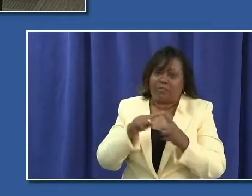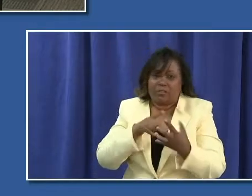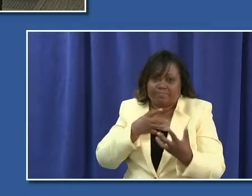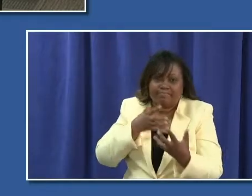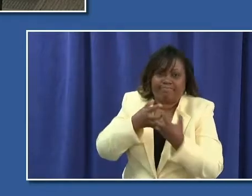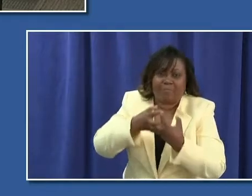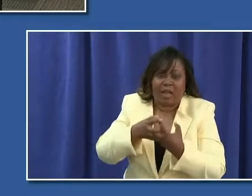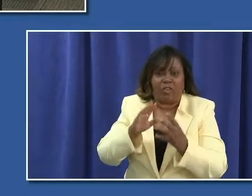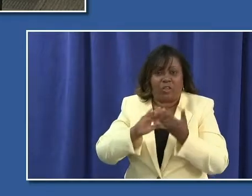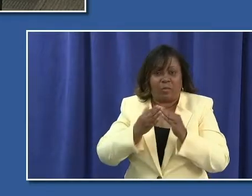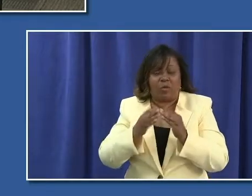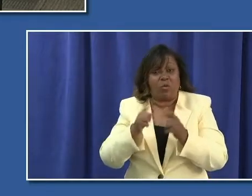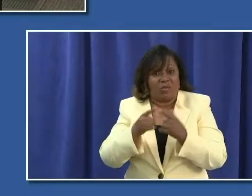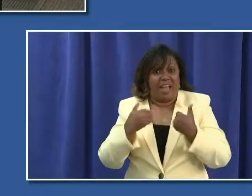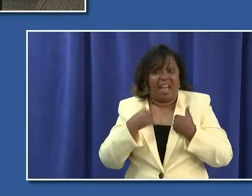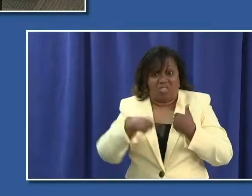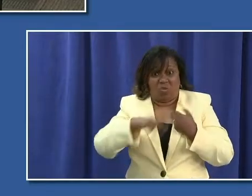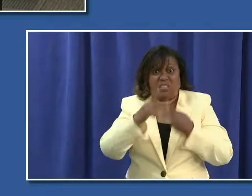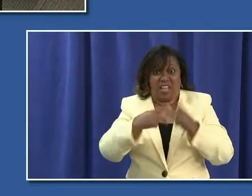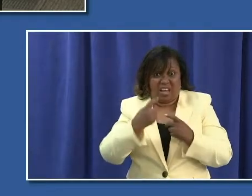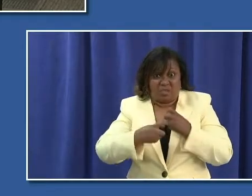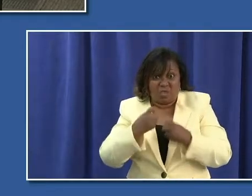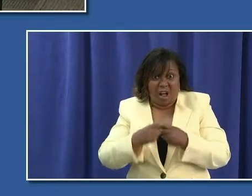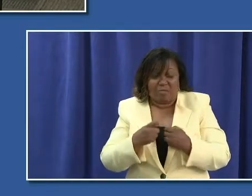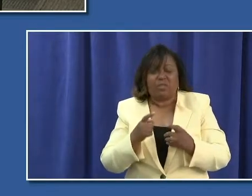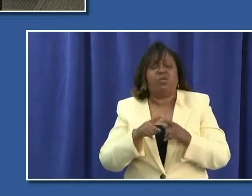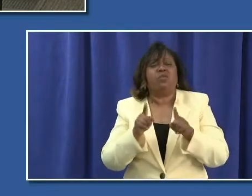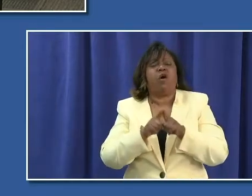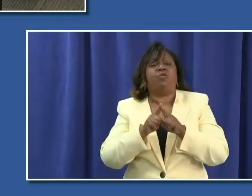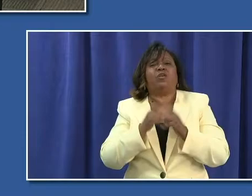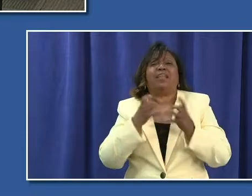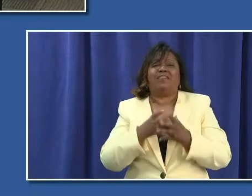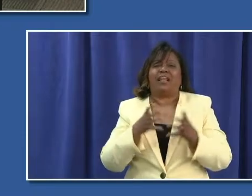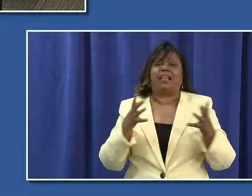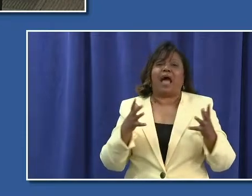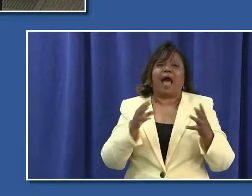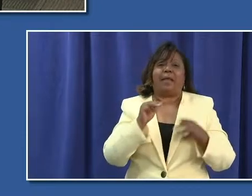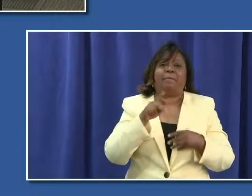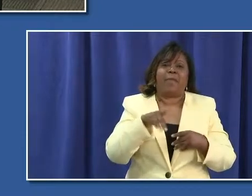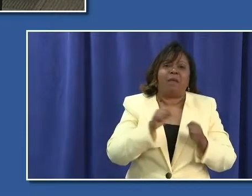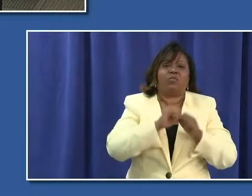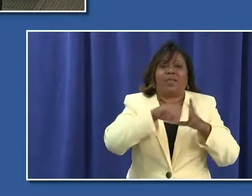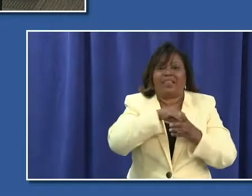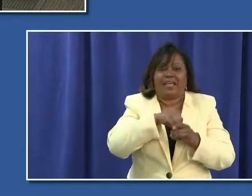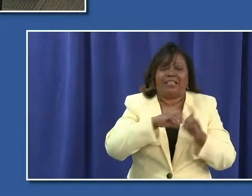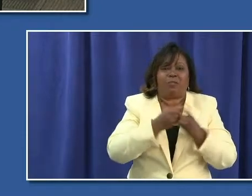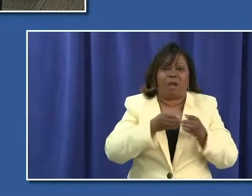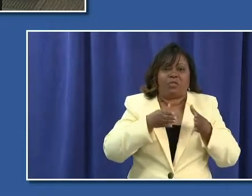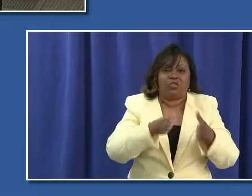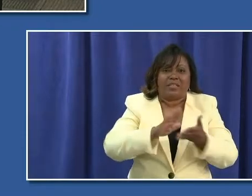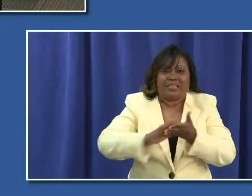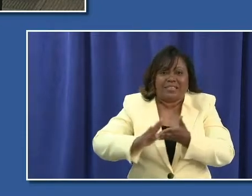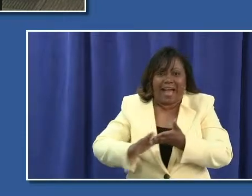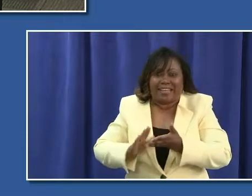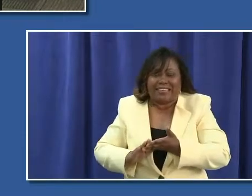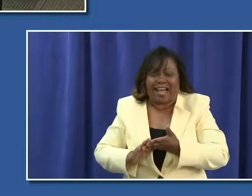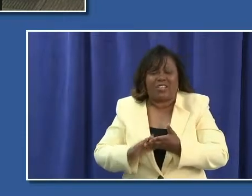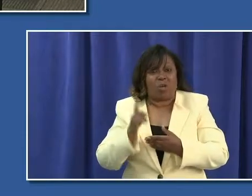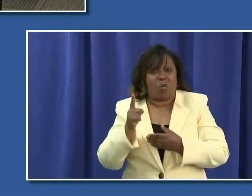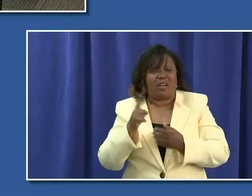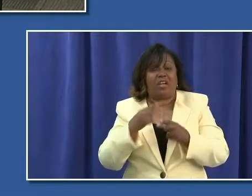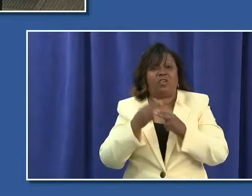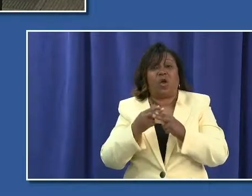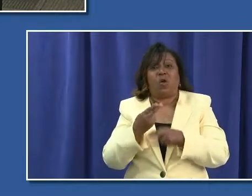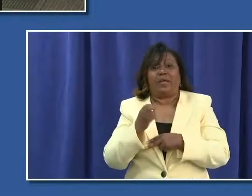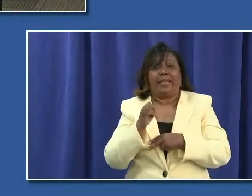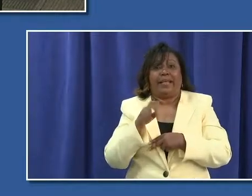the community where we have those type of problems. We also use a lot of maps within the Department of Streets and Sanitation, and one of them is called